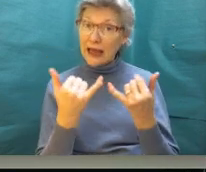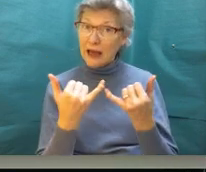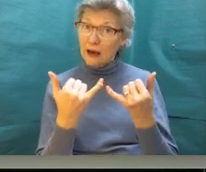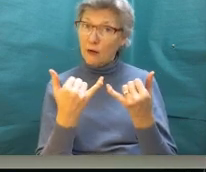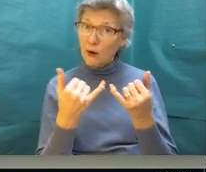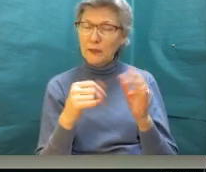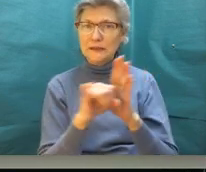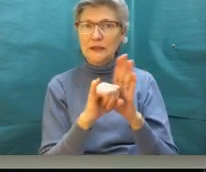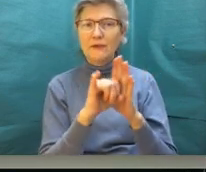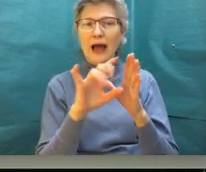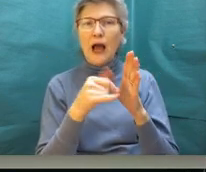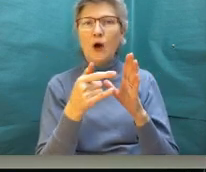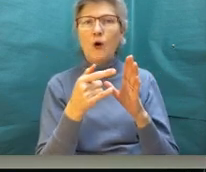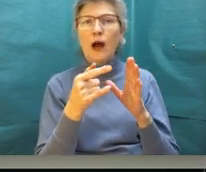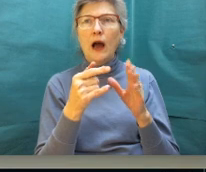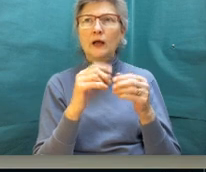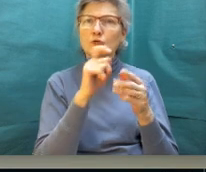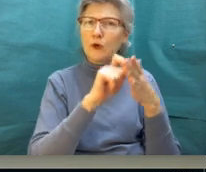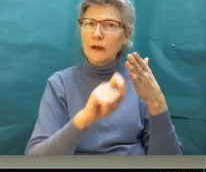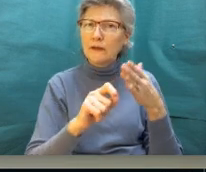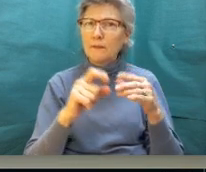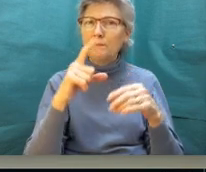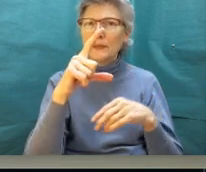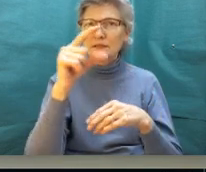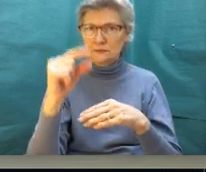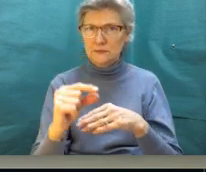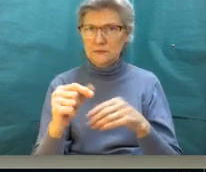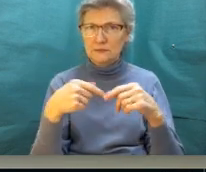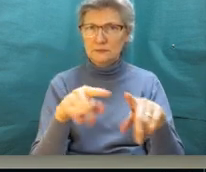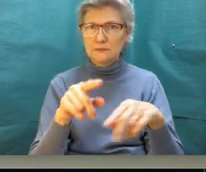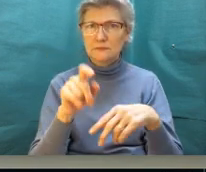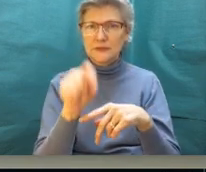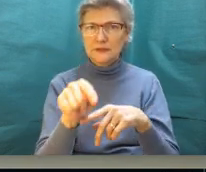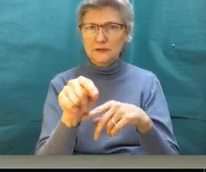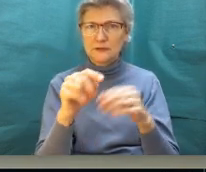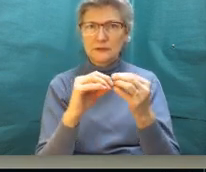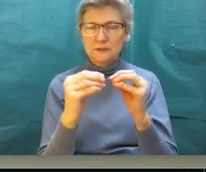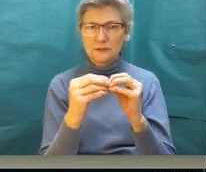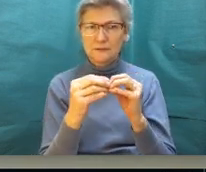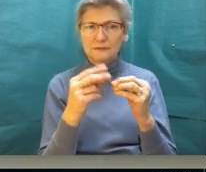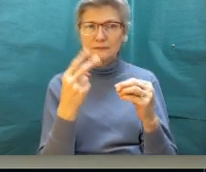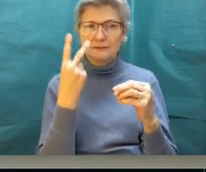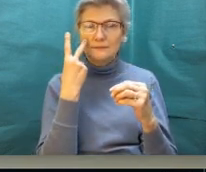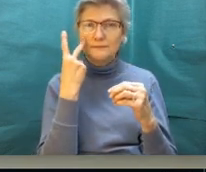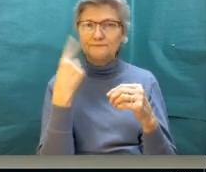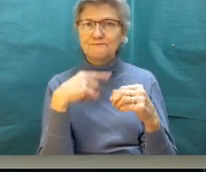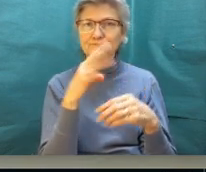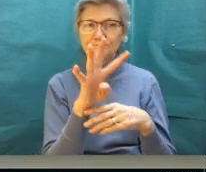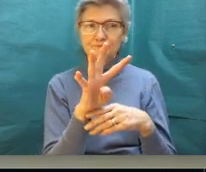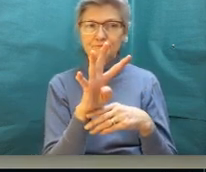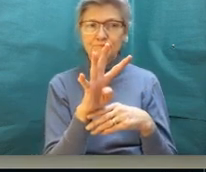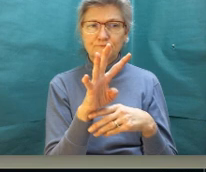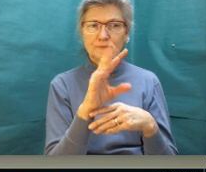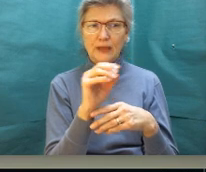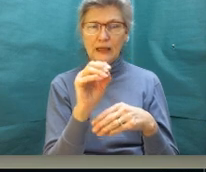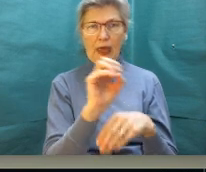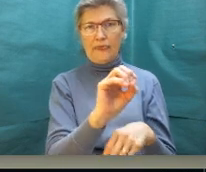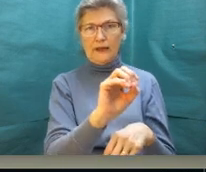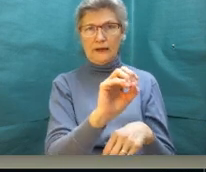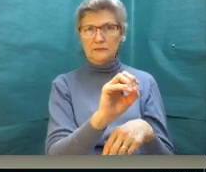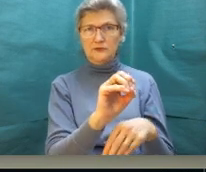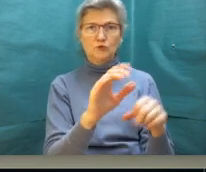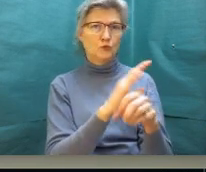to identify how I can write that mixed number as a decimal. So I see here I have 4 and nothing, right?